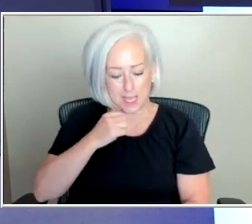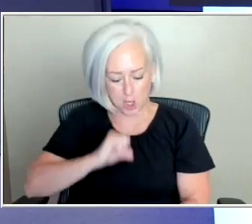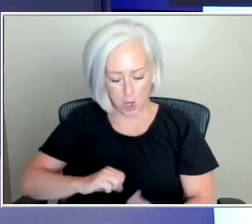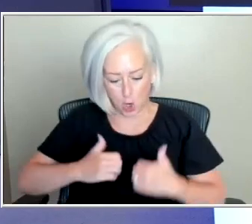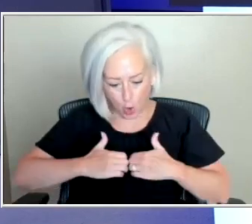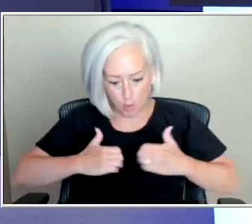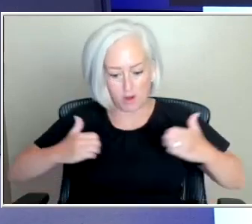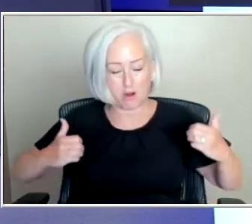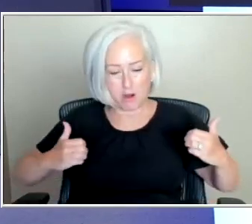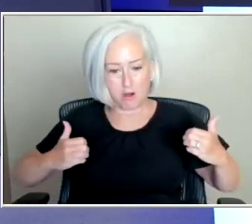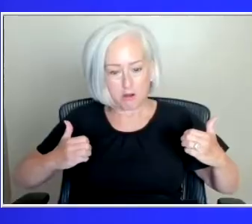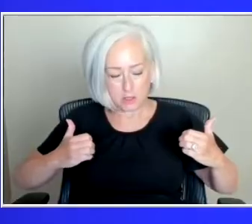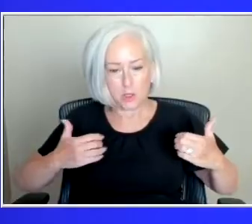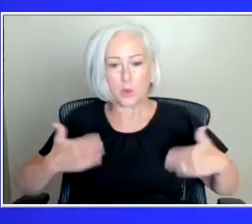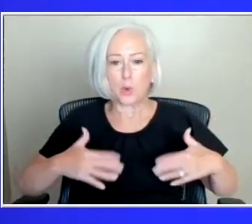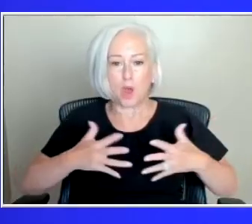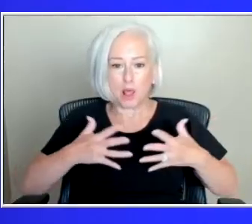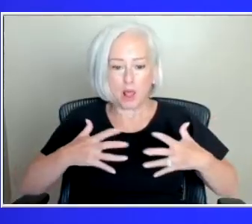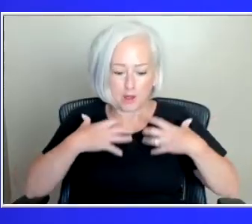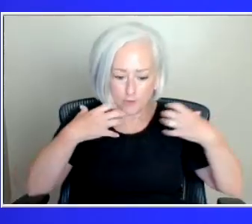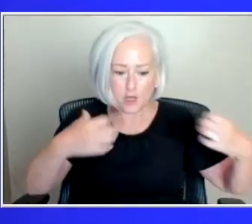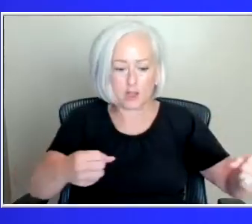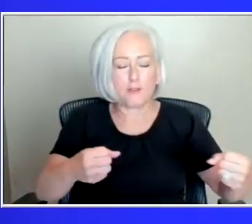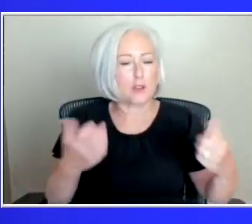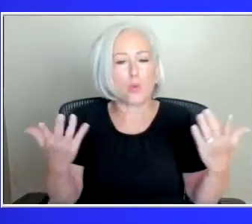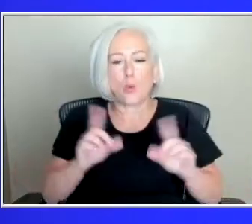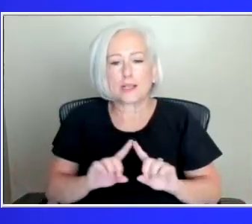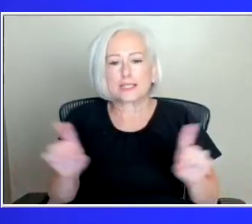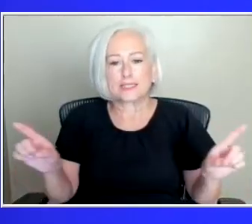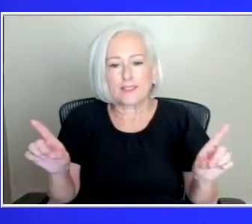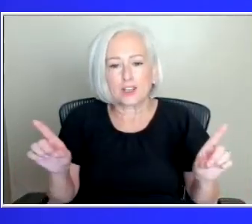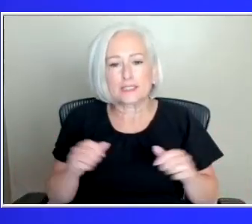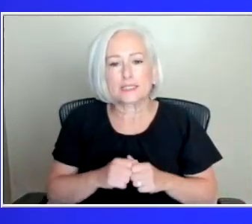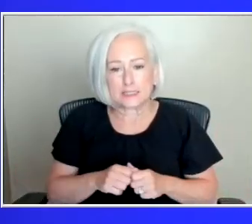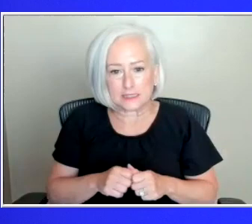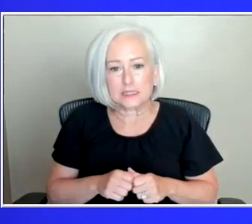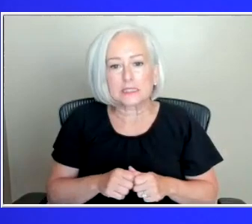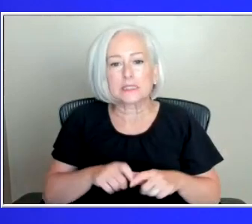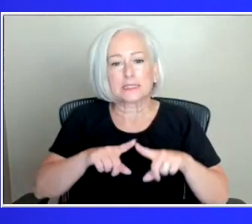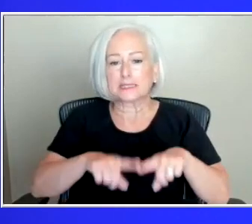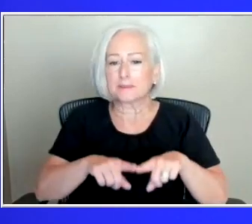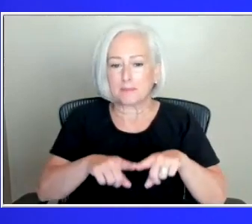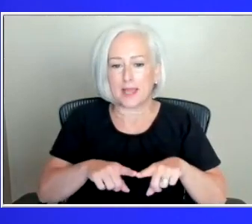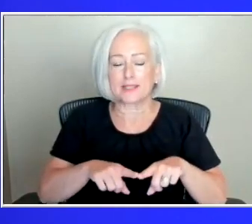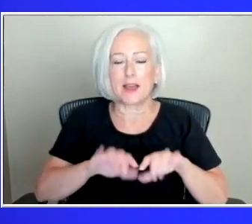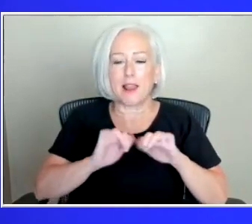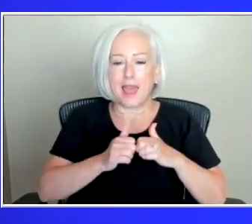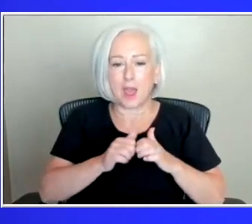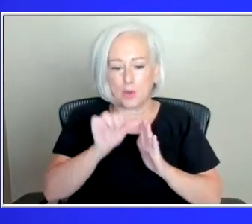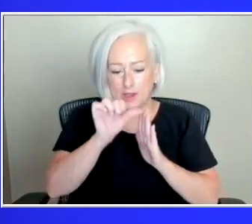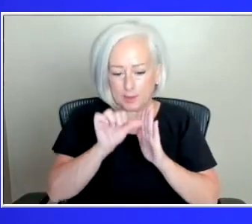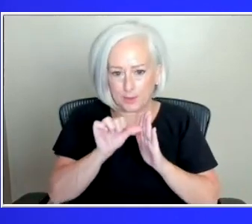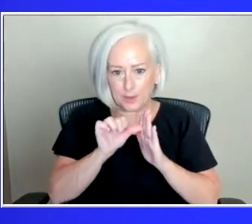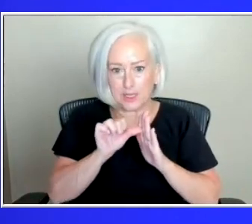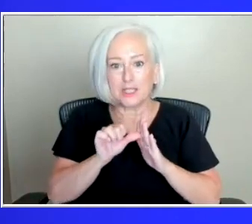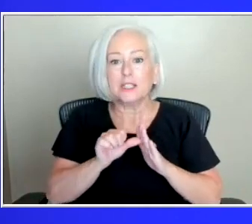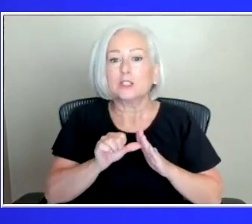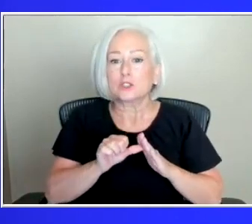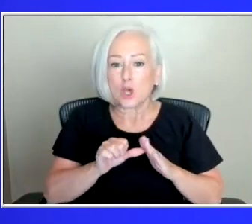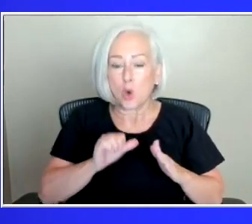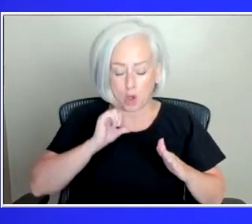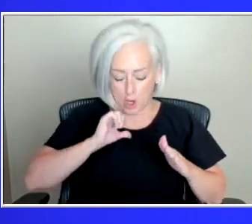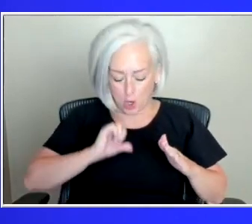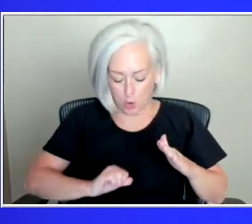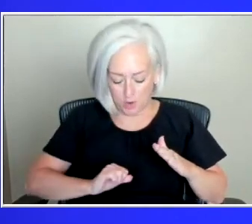are the differences? So obviously the first one is the level of incision. So when we do open heart surgery, we have to divide the breastbone for the most part, for